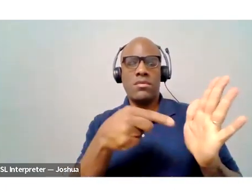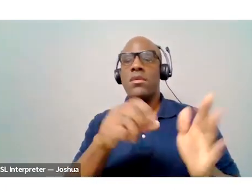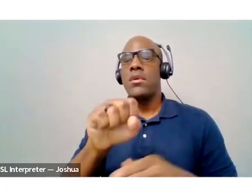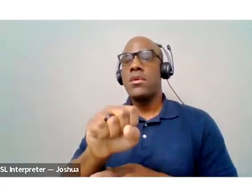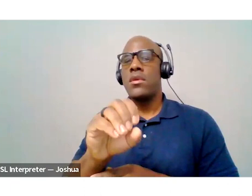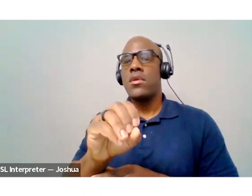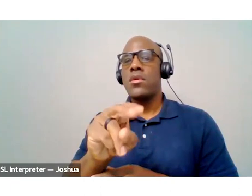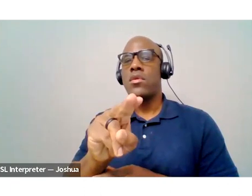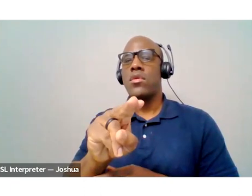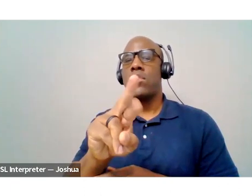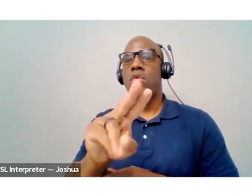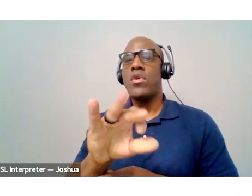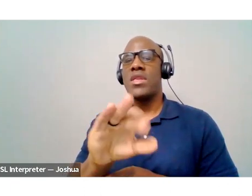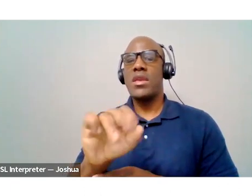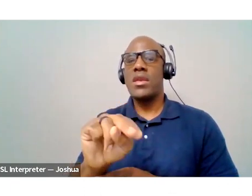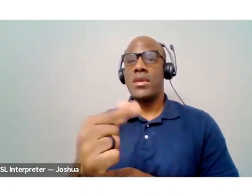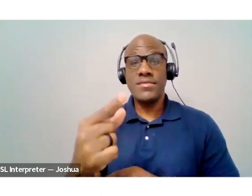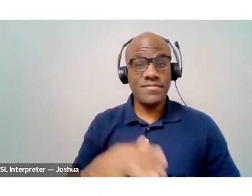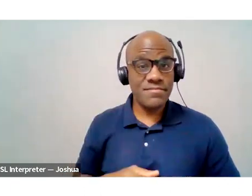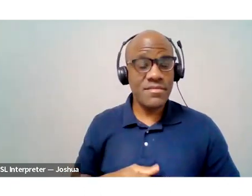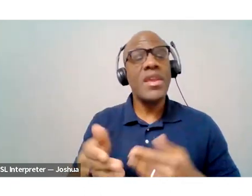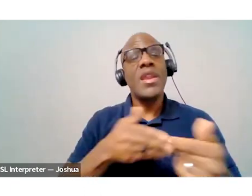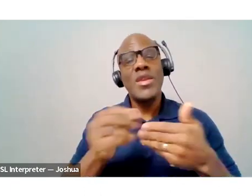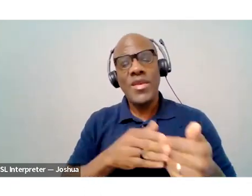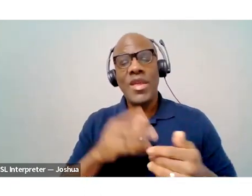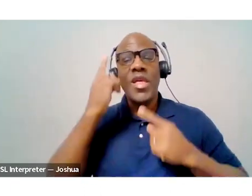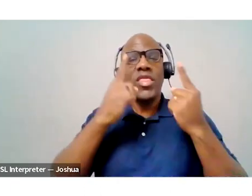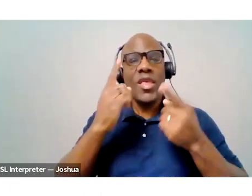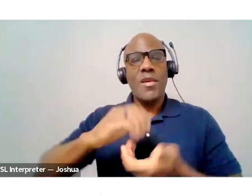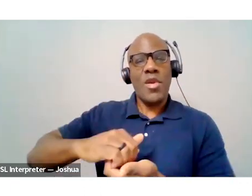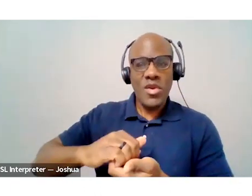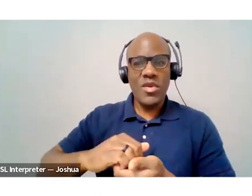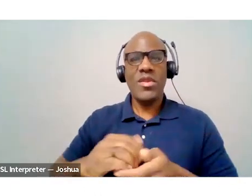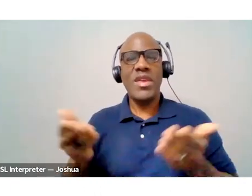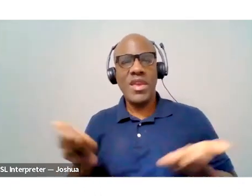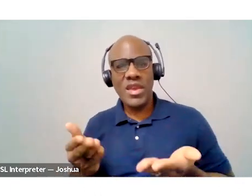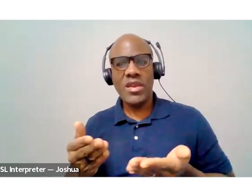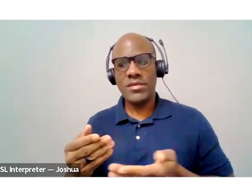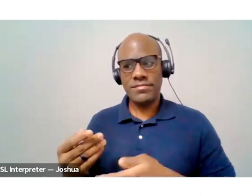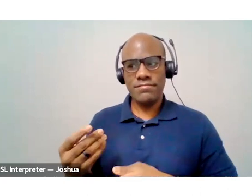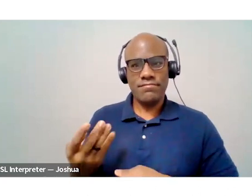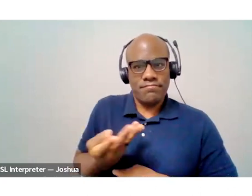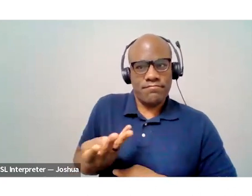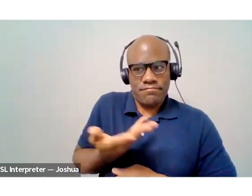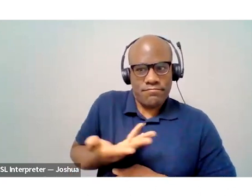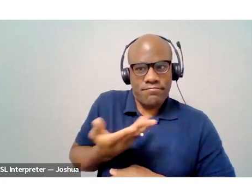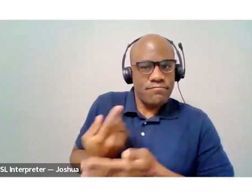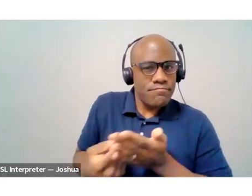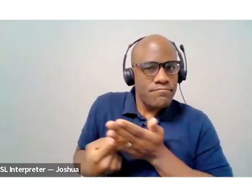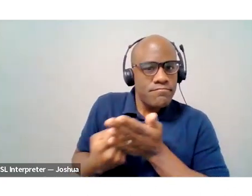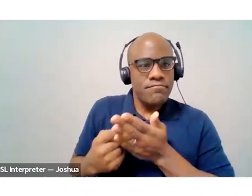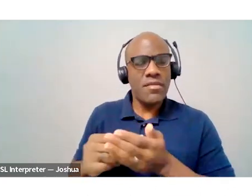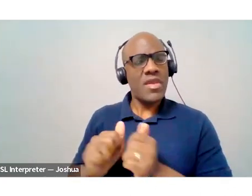partner of mine, Zahira Ali, and I were thinking about all of this. And again, how does this relate to creative media